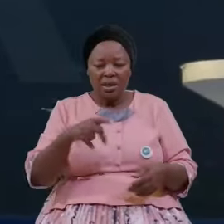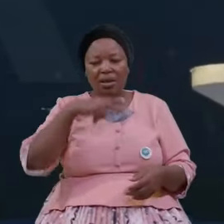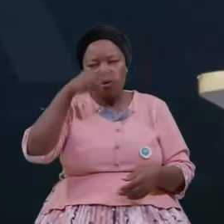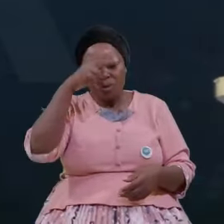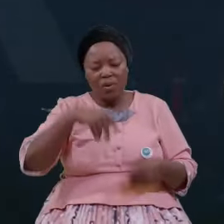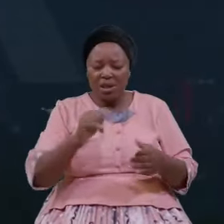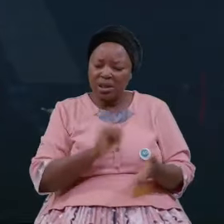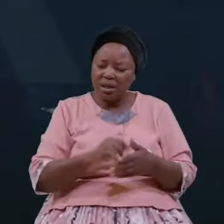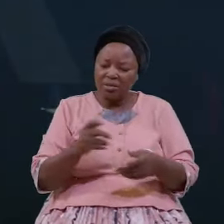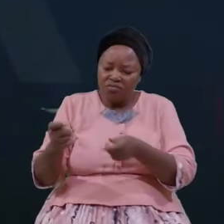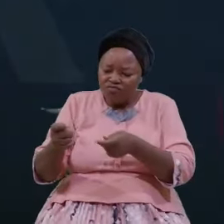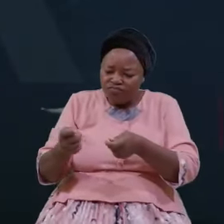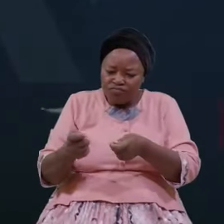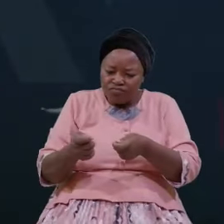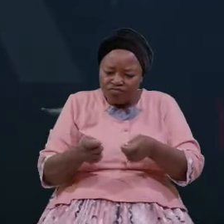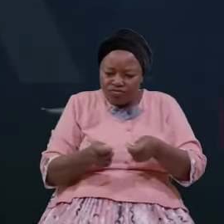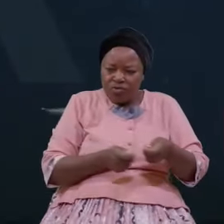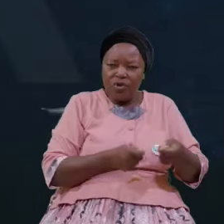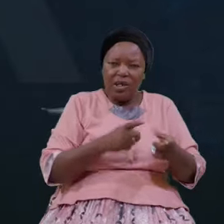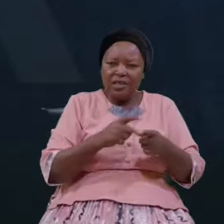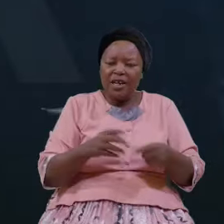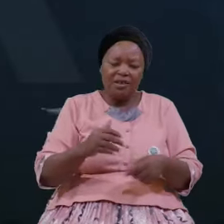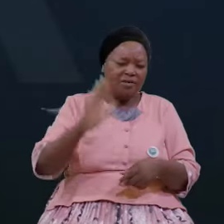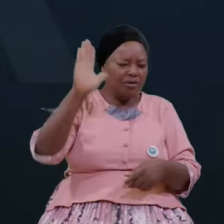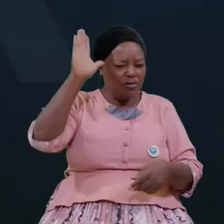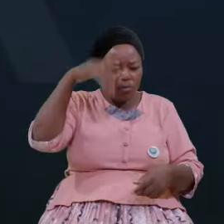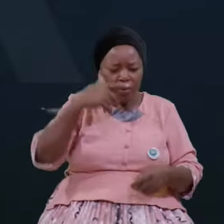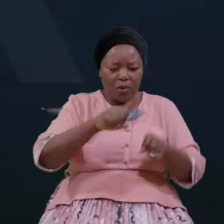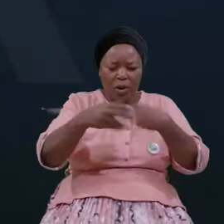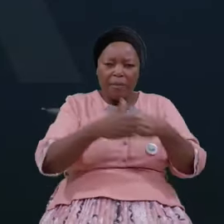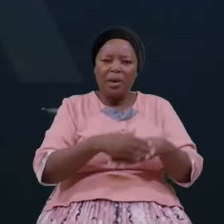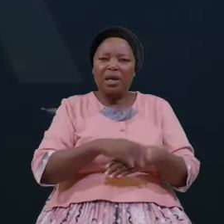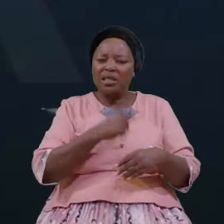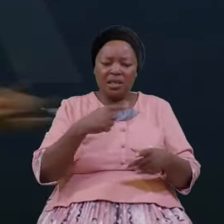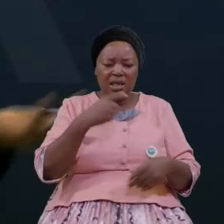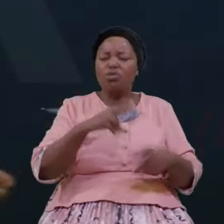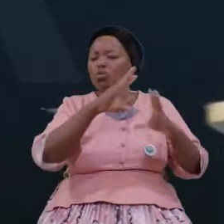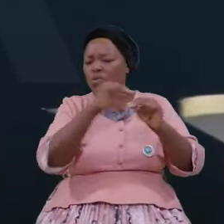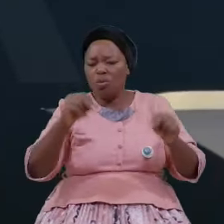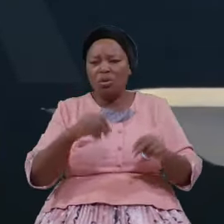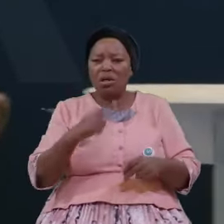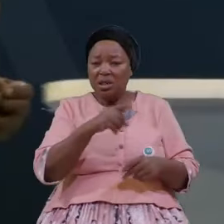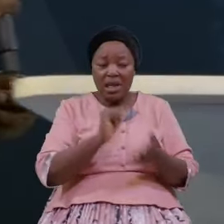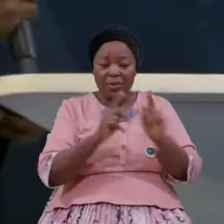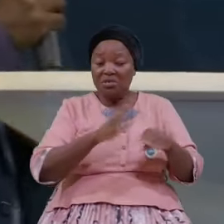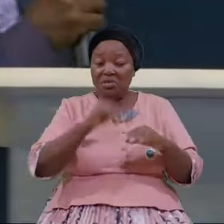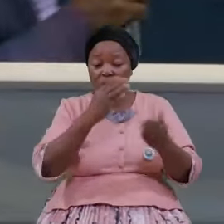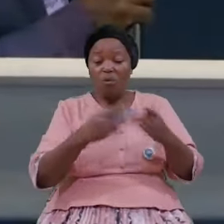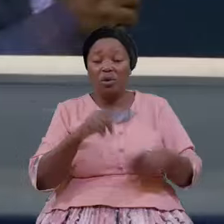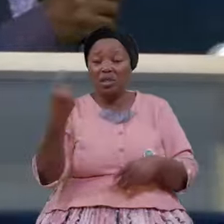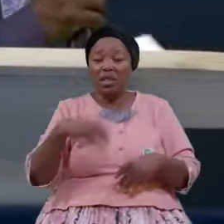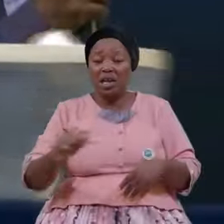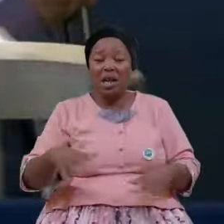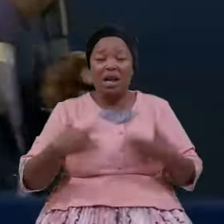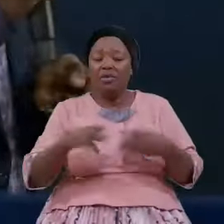her, is stiffening the neck and drawing back and saying, no, he doesn't want eternal life. No, he doesn't want